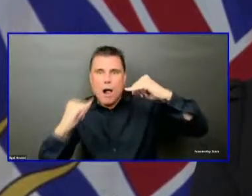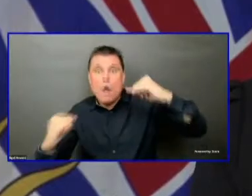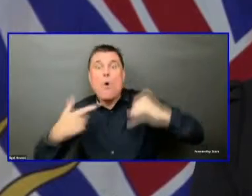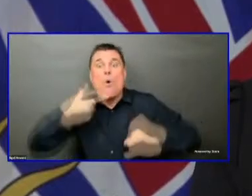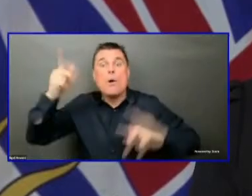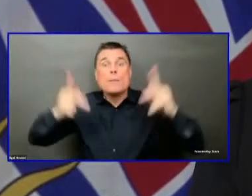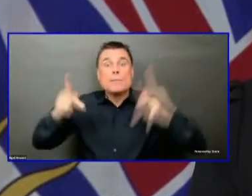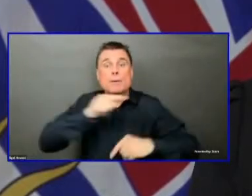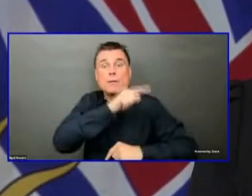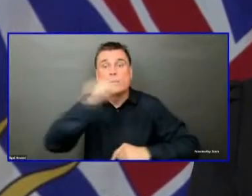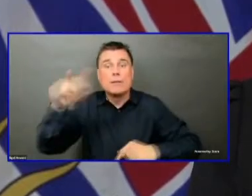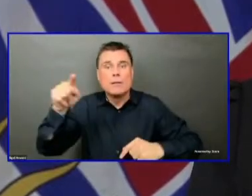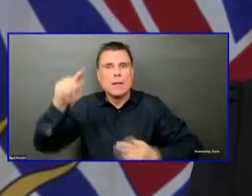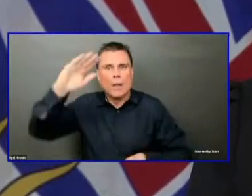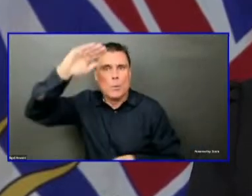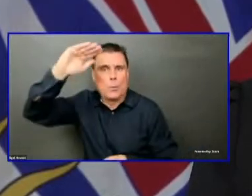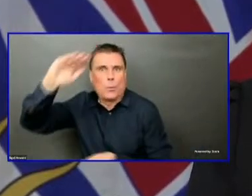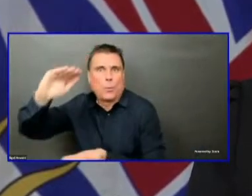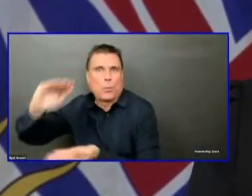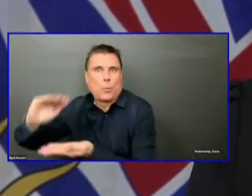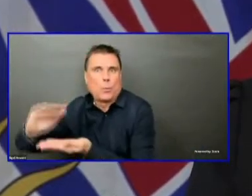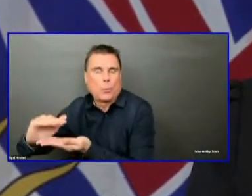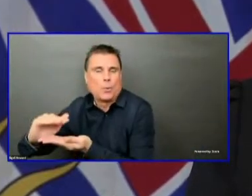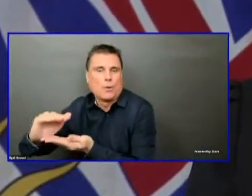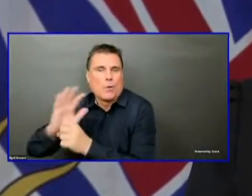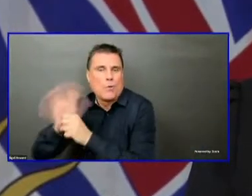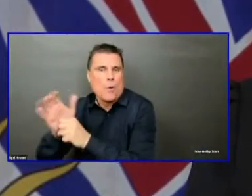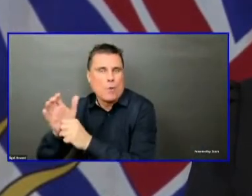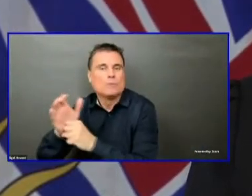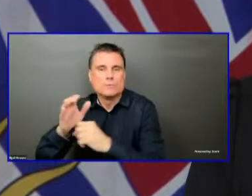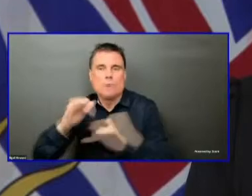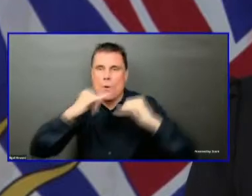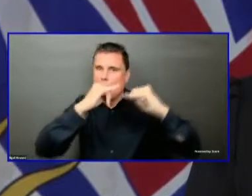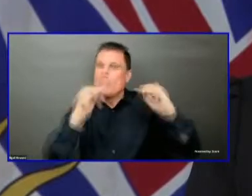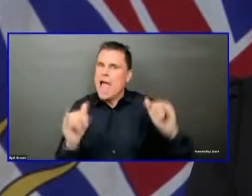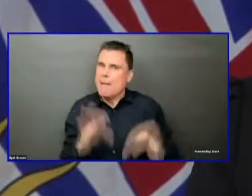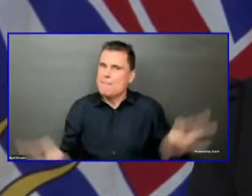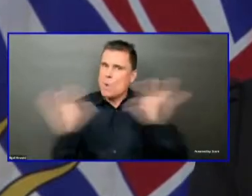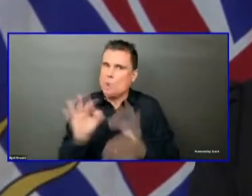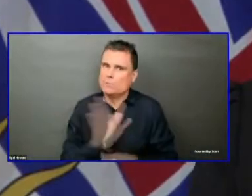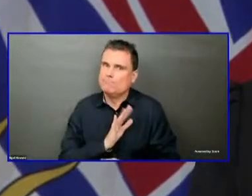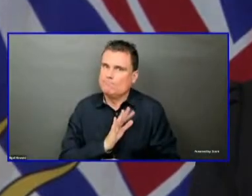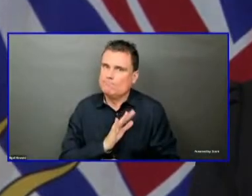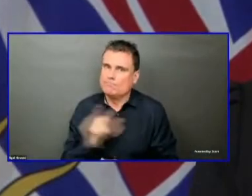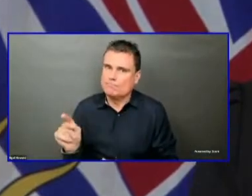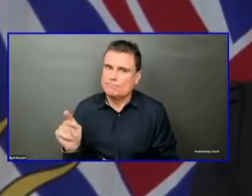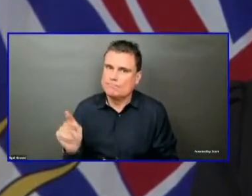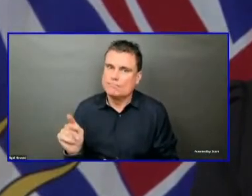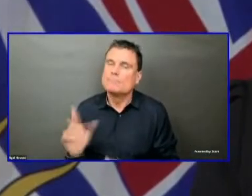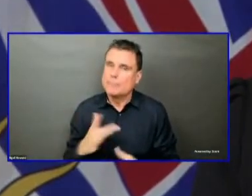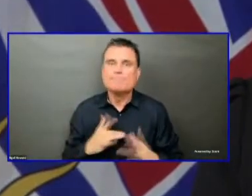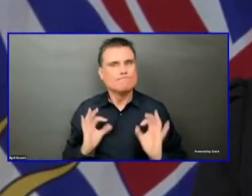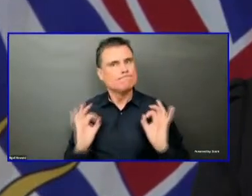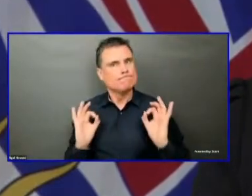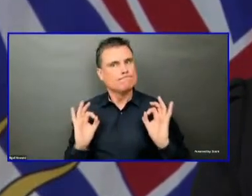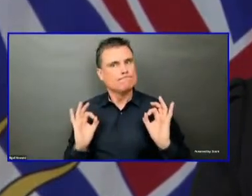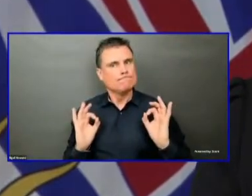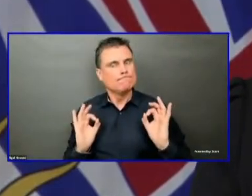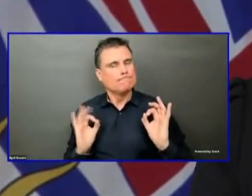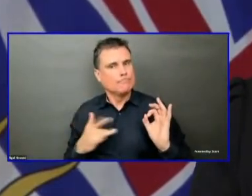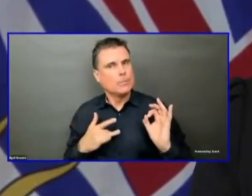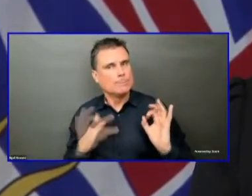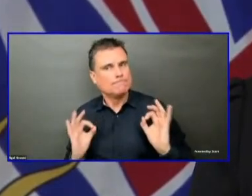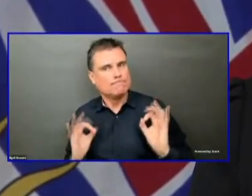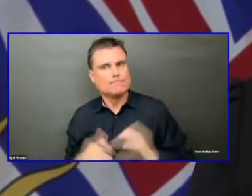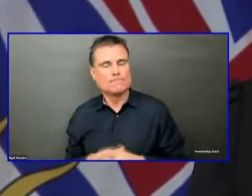illness. And this is important and welcome news for us all. By spending less time with others, by staying